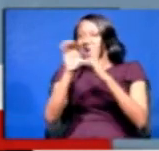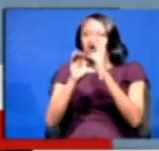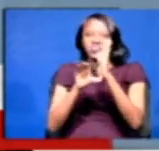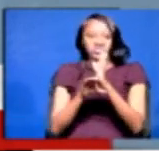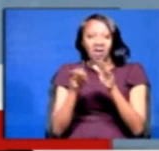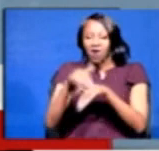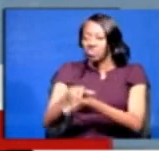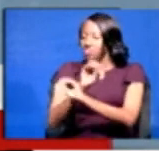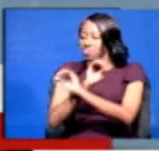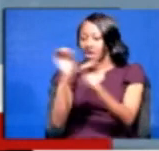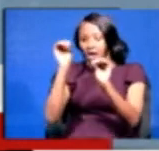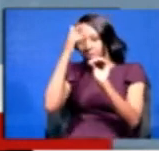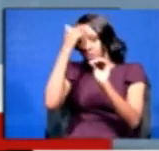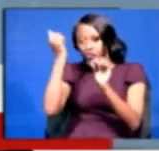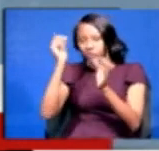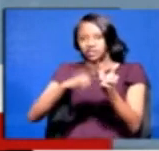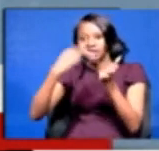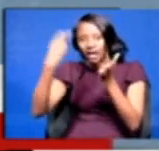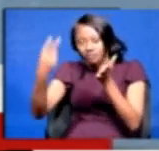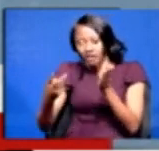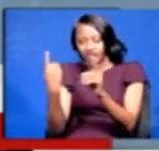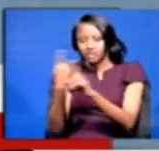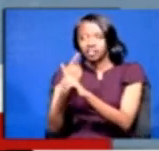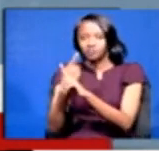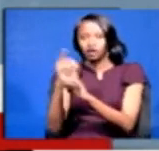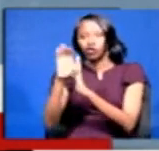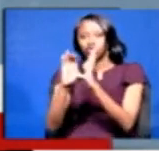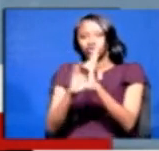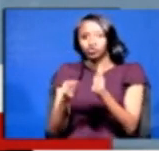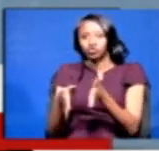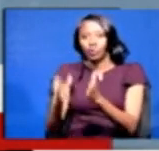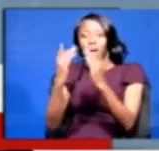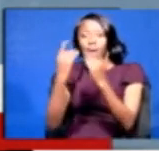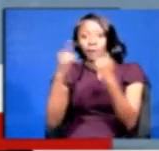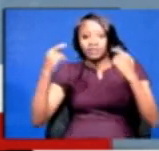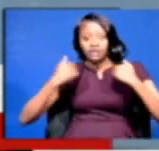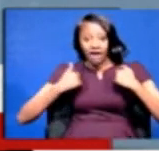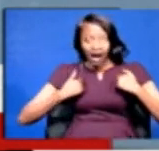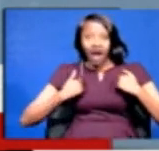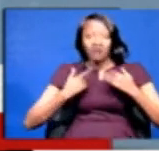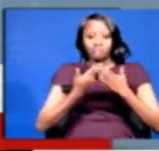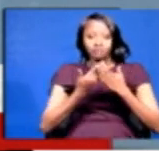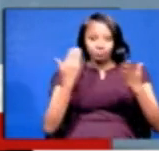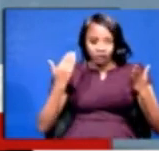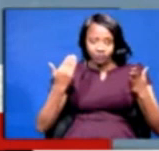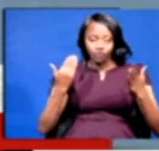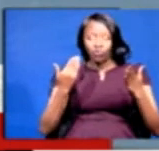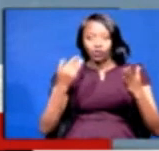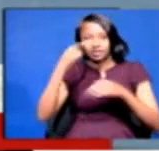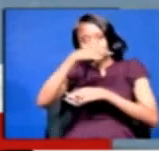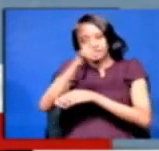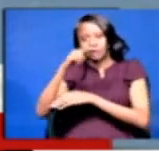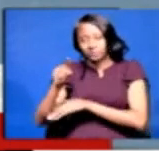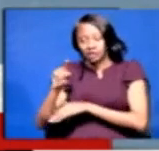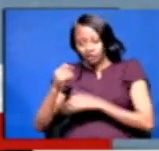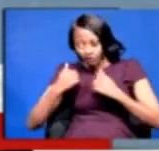number of constitutional principles. Mm-hmm. And particularly speaking, they highlighted that in their view, the CDF,